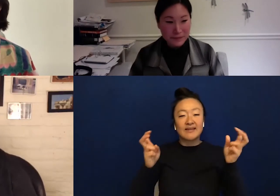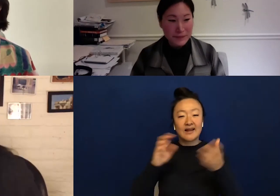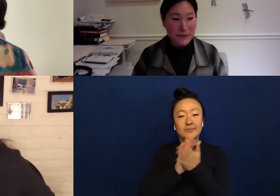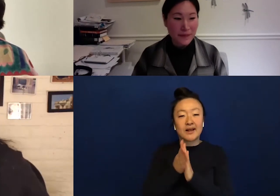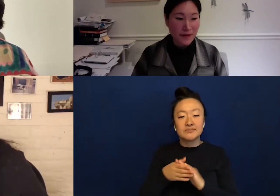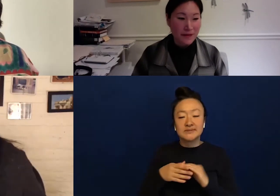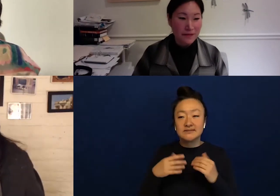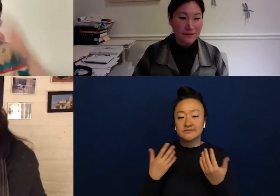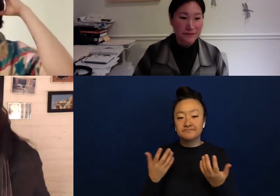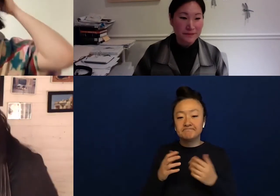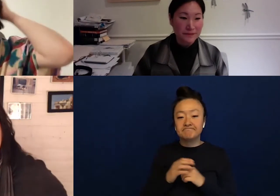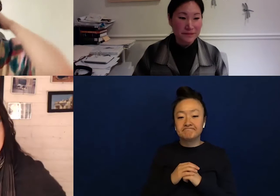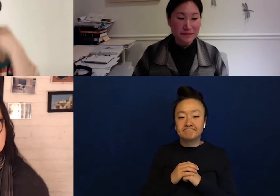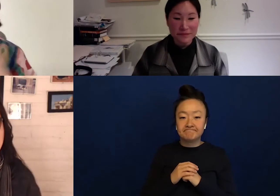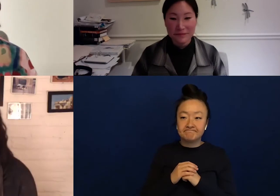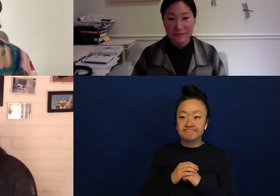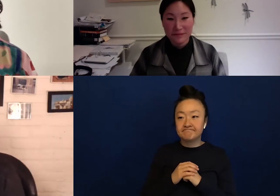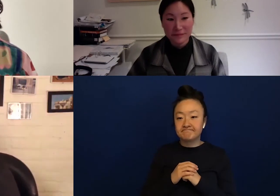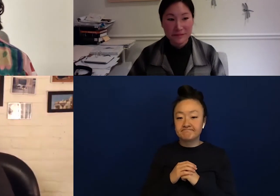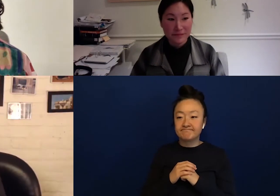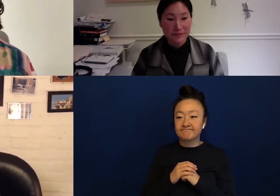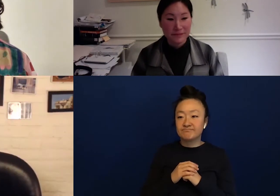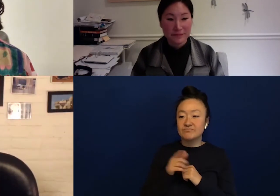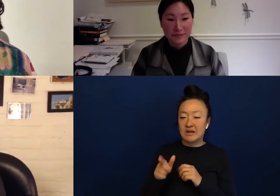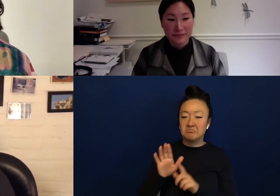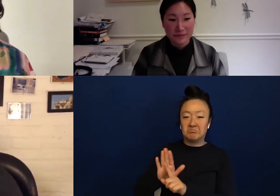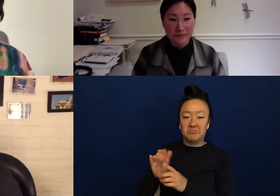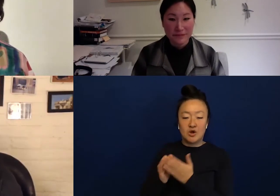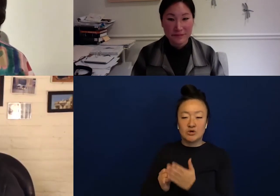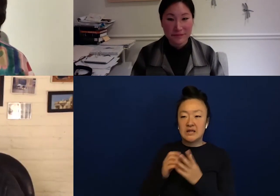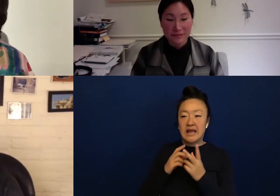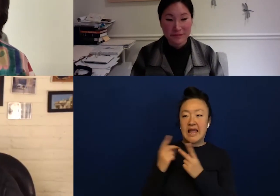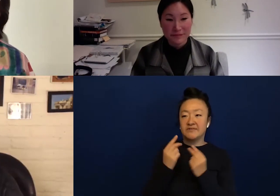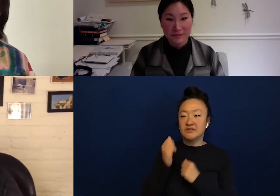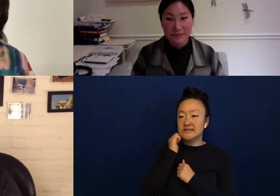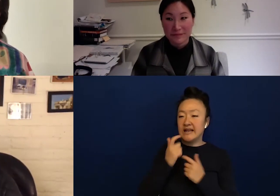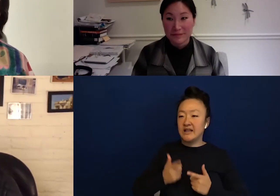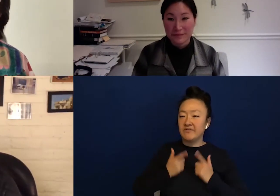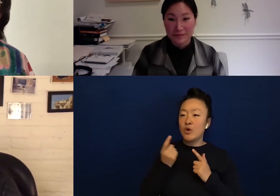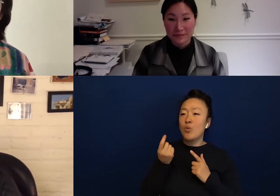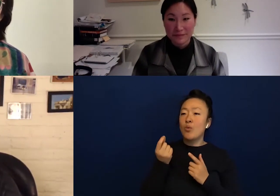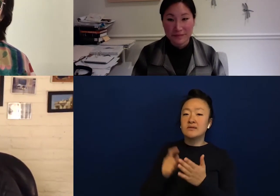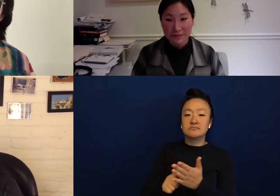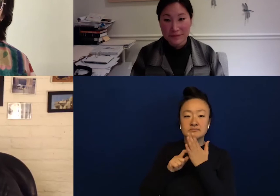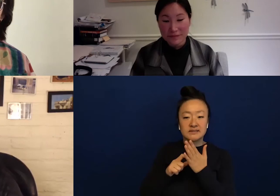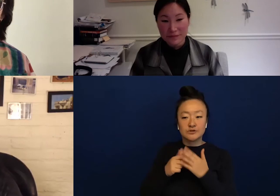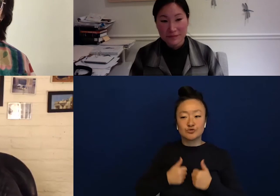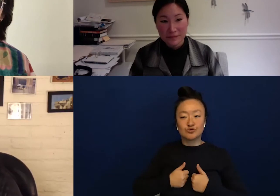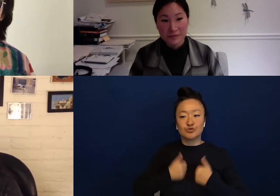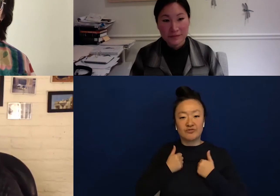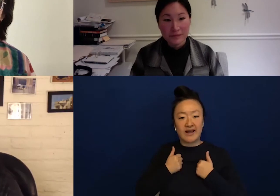like, as a touching shade thing, like activities of daily living. What does it take to sort of survive, or to, I don't